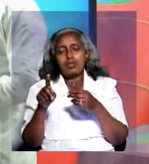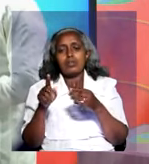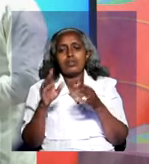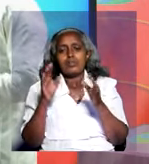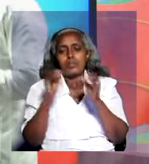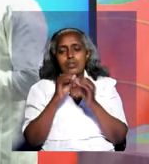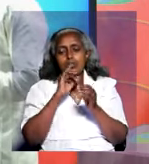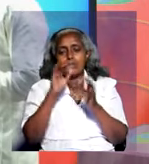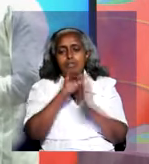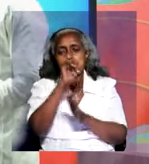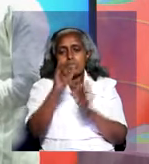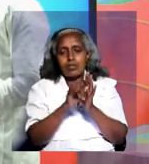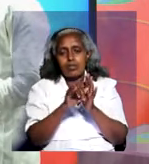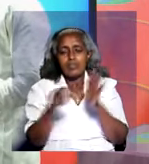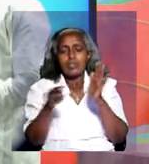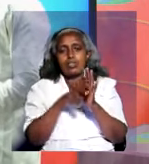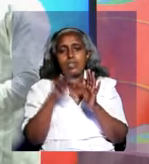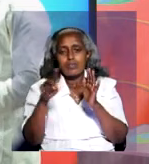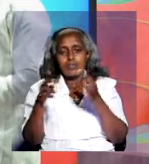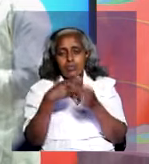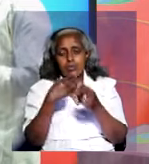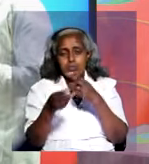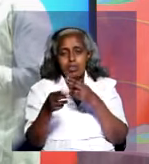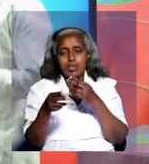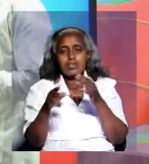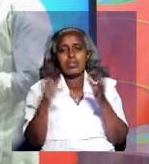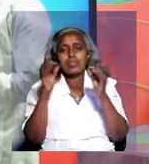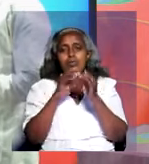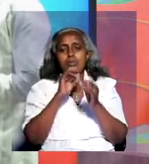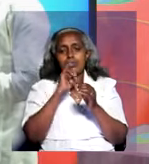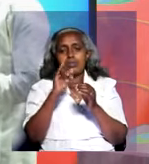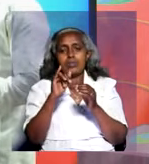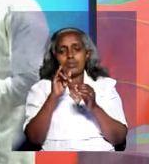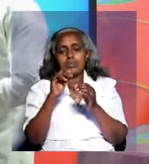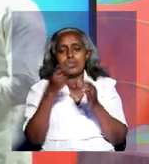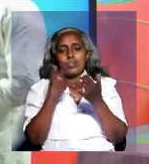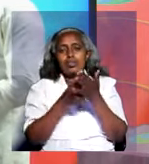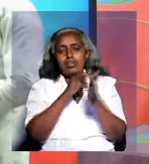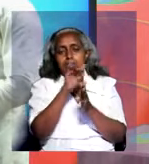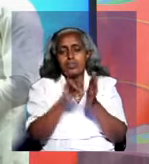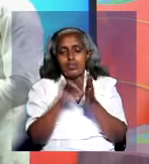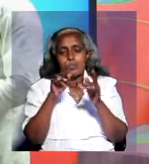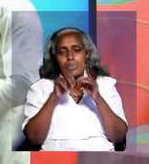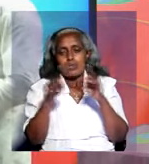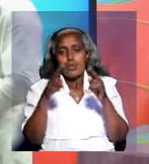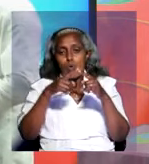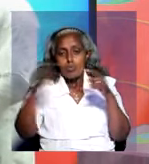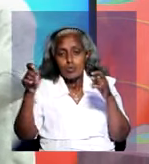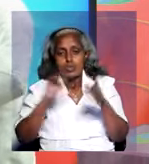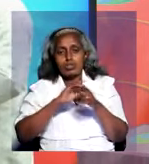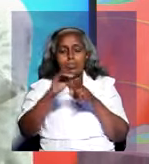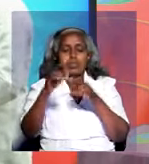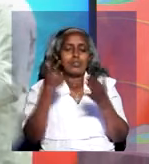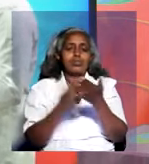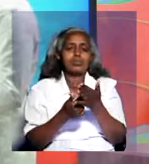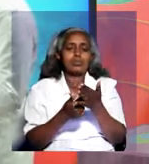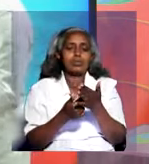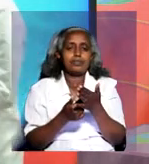itself. If you multiply it by negative 1, the magnitude of this vector will be itself but in opposite direction. So